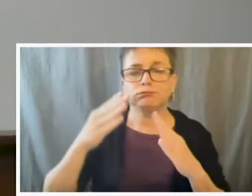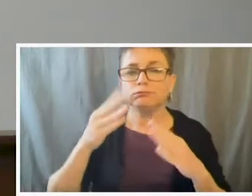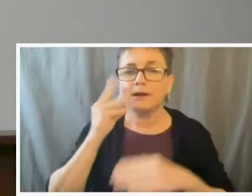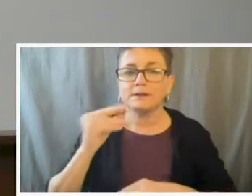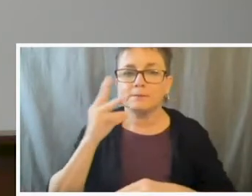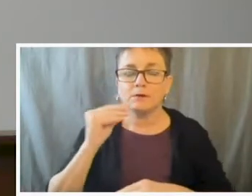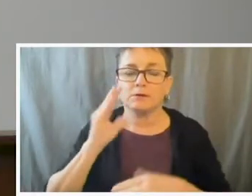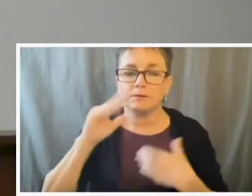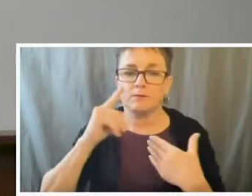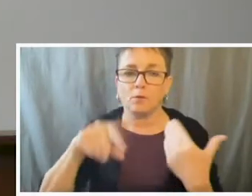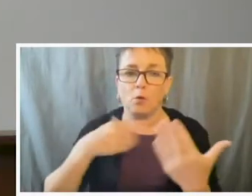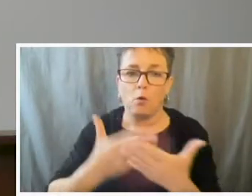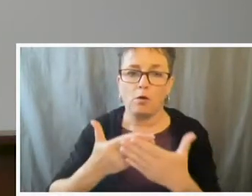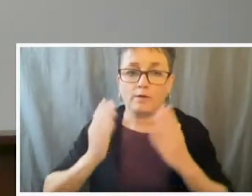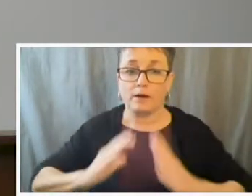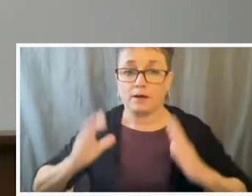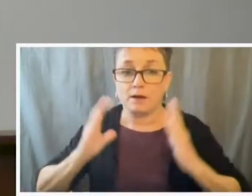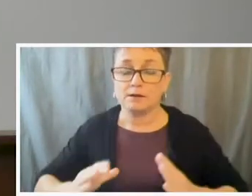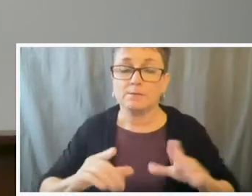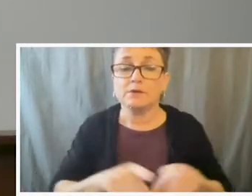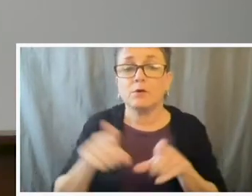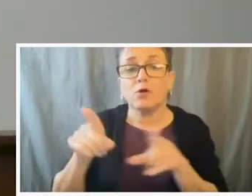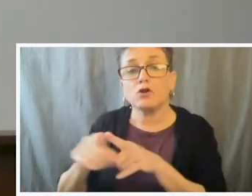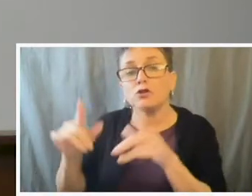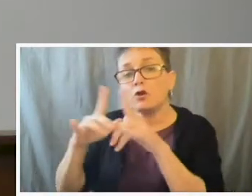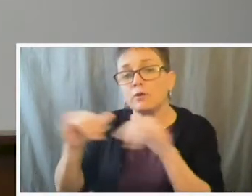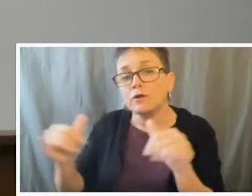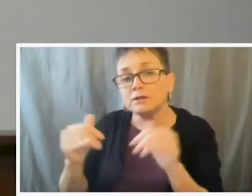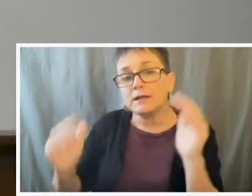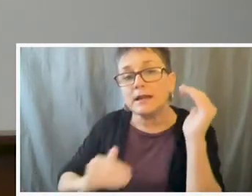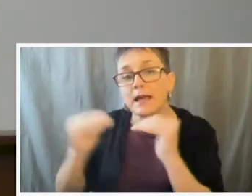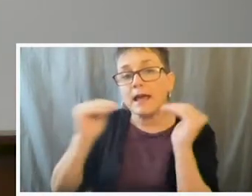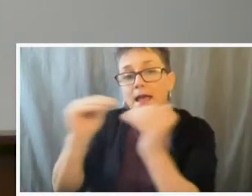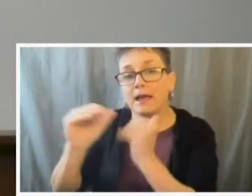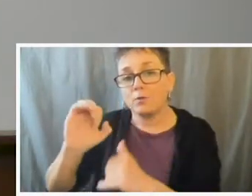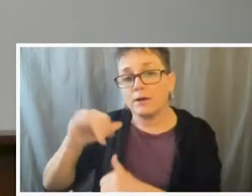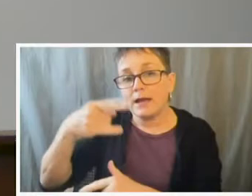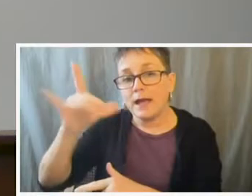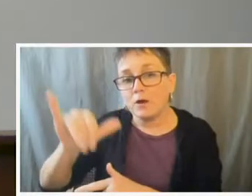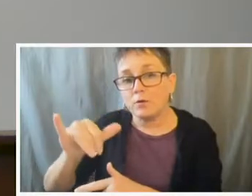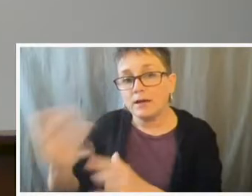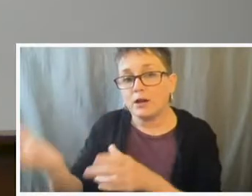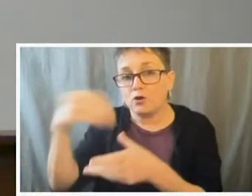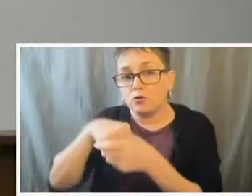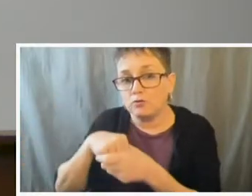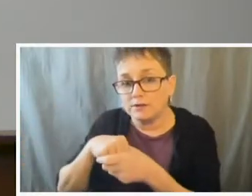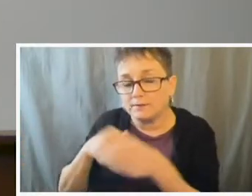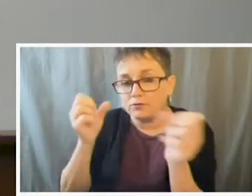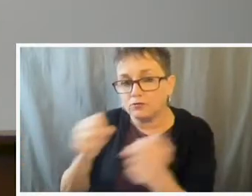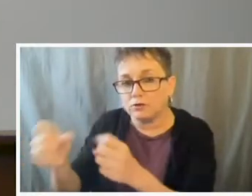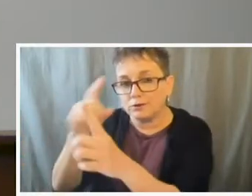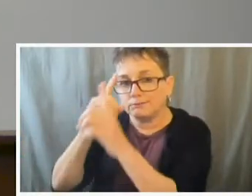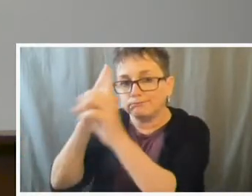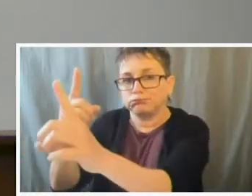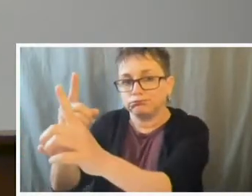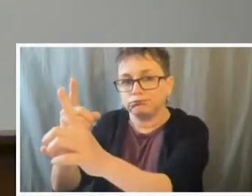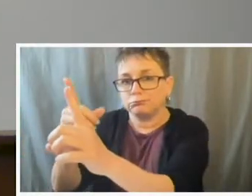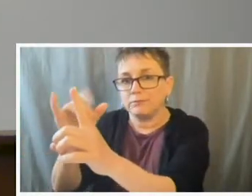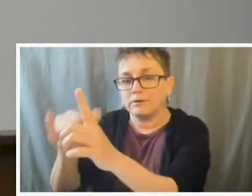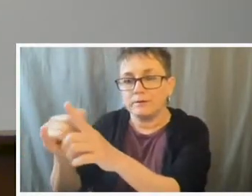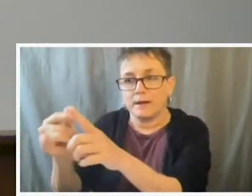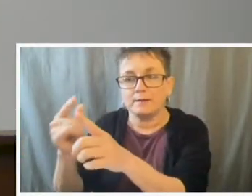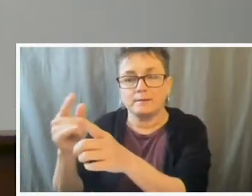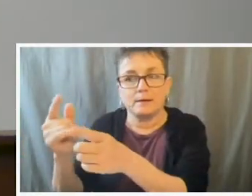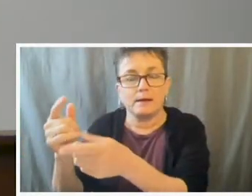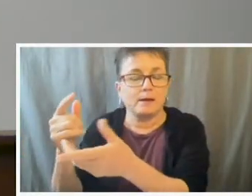customers, but also from our Diversity, Equity, and Inclusion Strategic Initiative. Our DEI Strategic Initiative is a